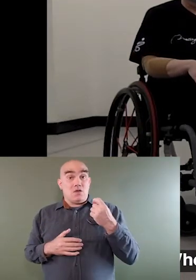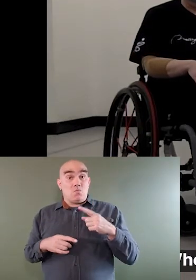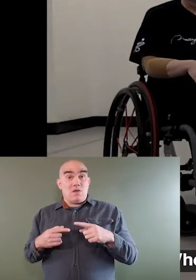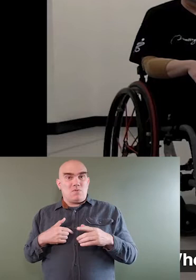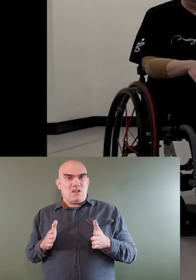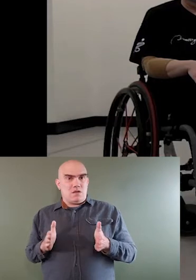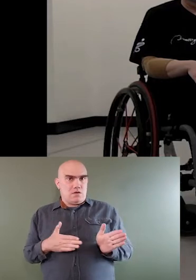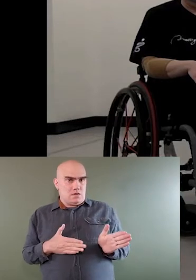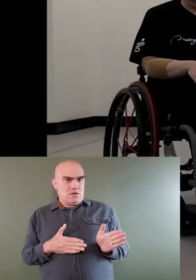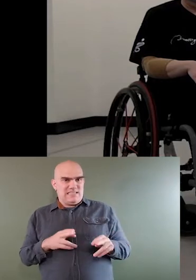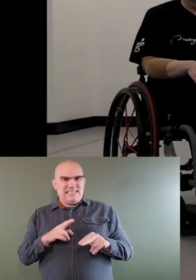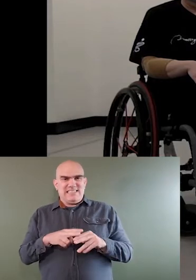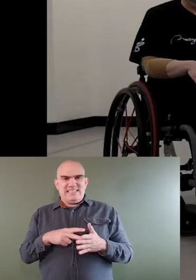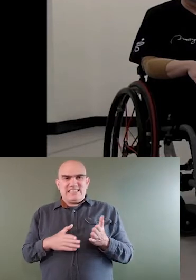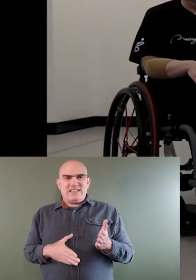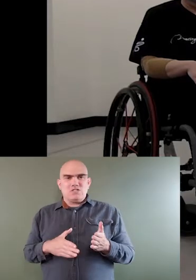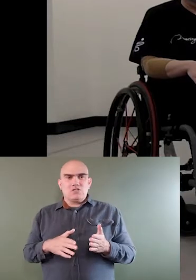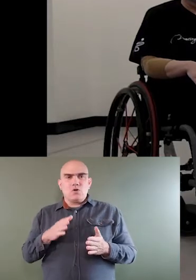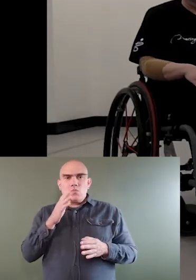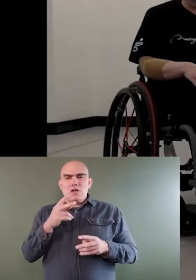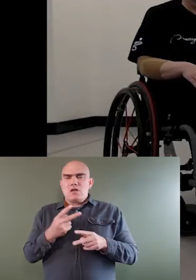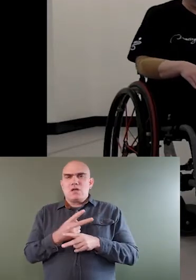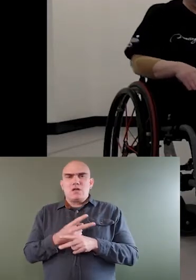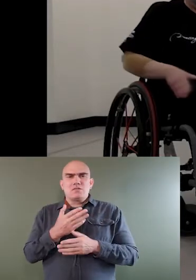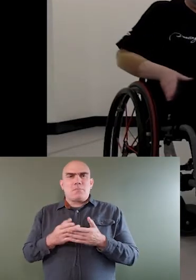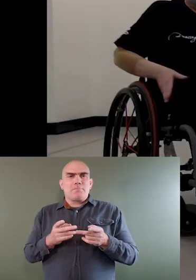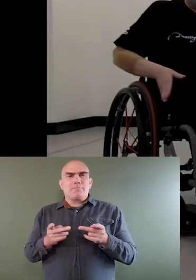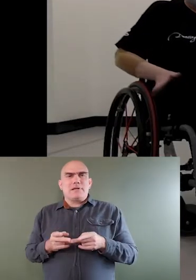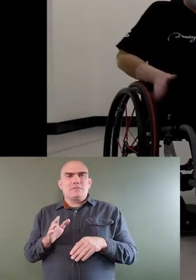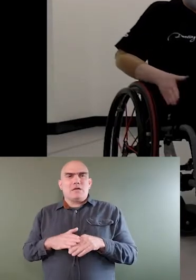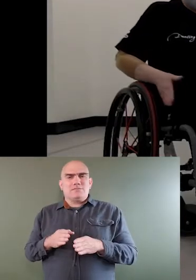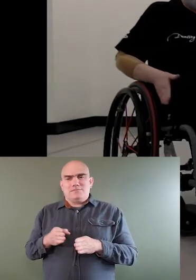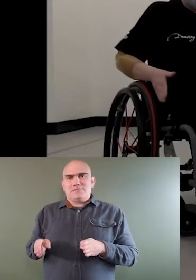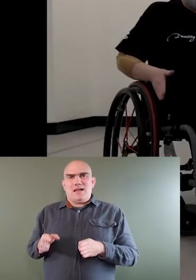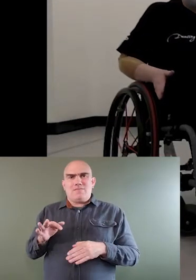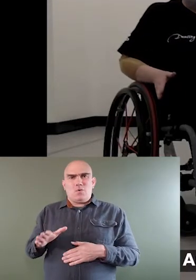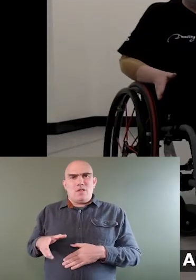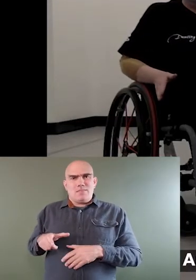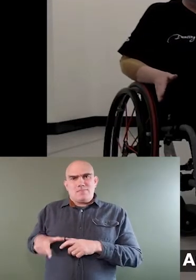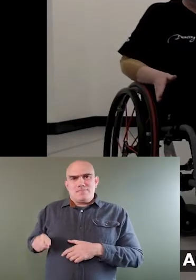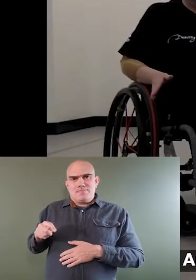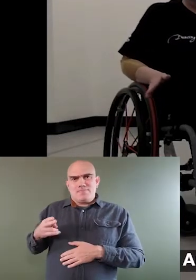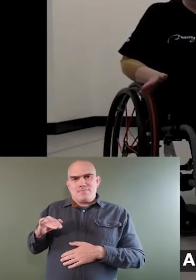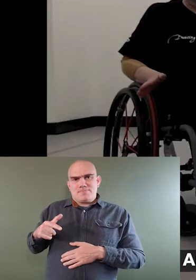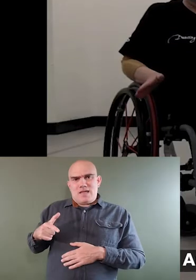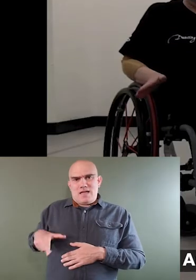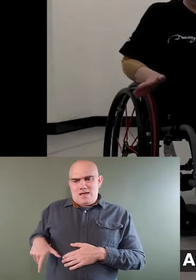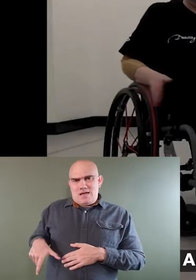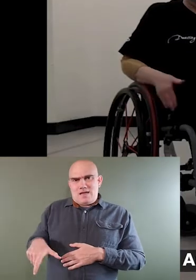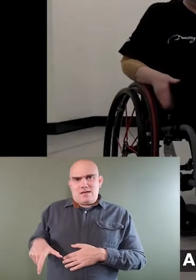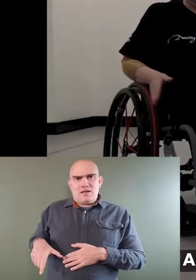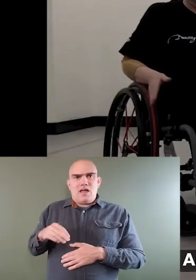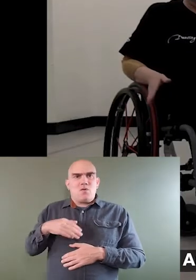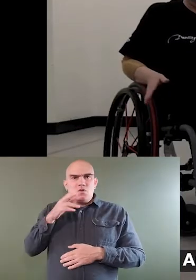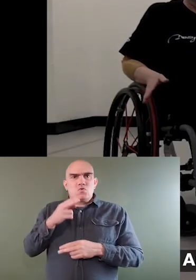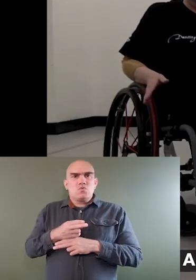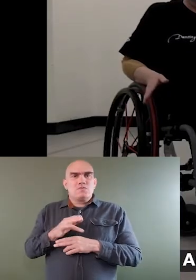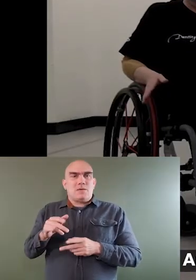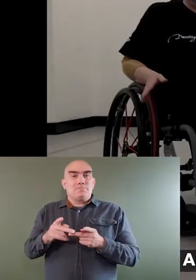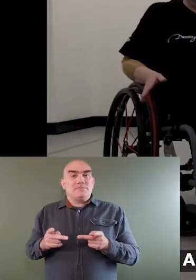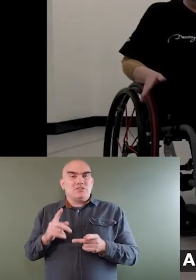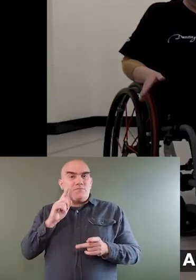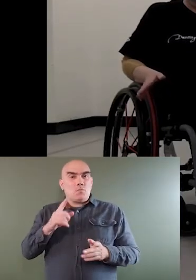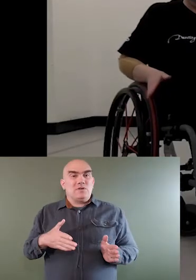seated dancers, we're going to identify some place on the side of our thigh, and we will do this position for